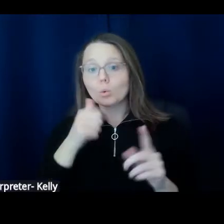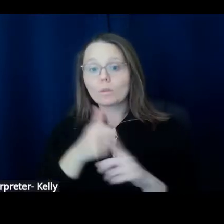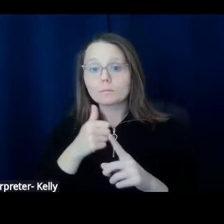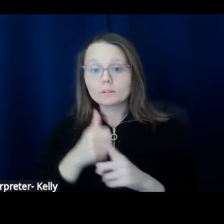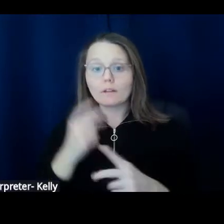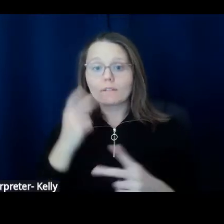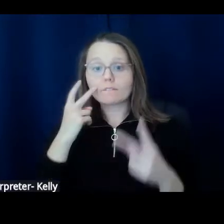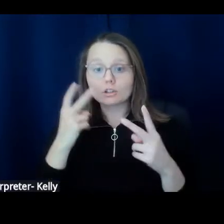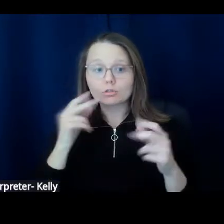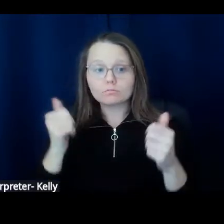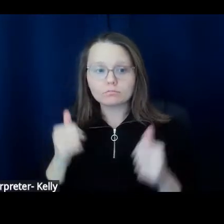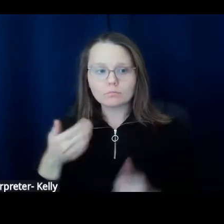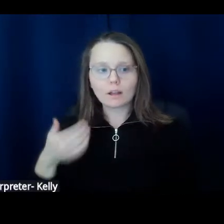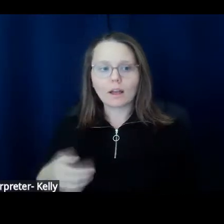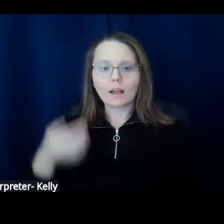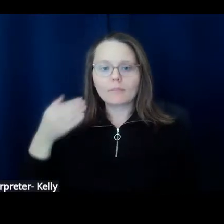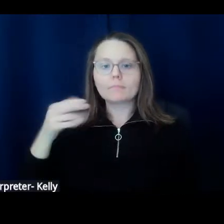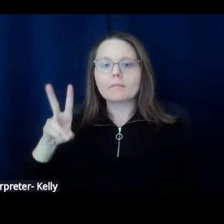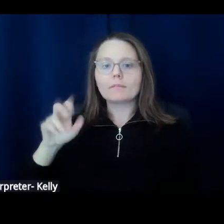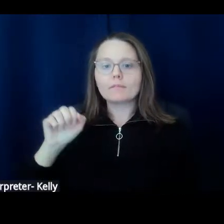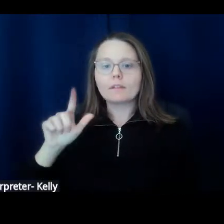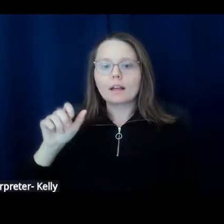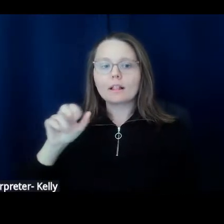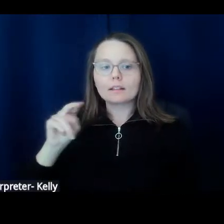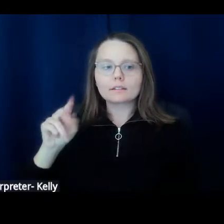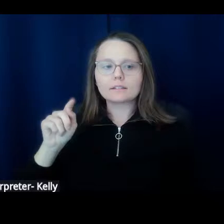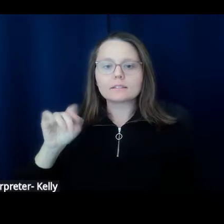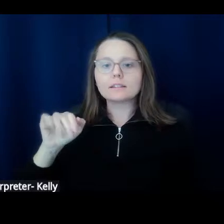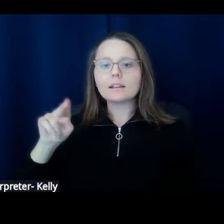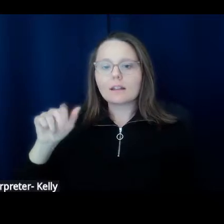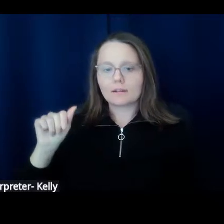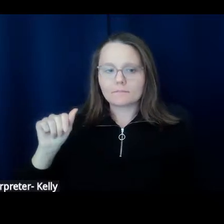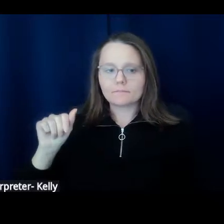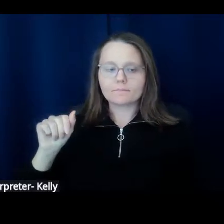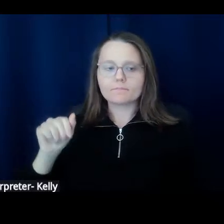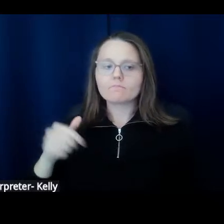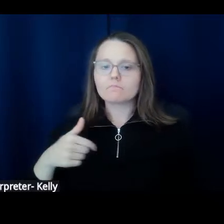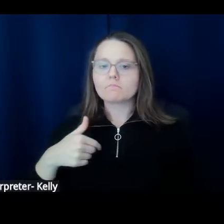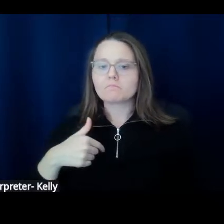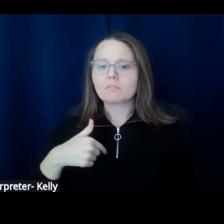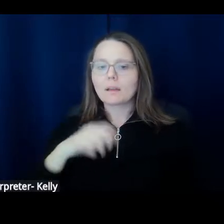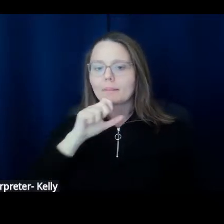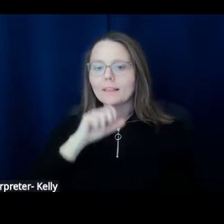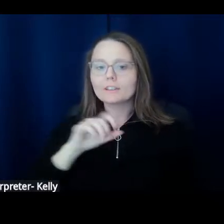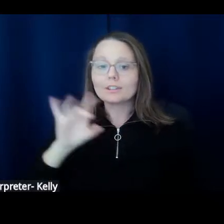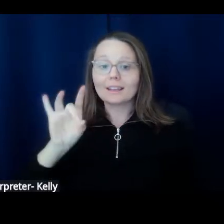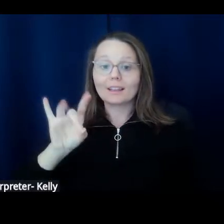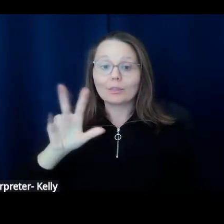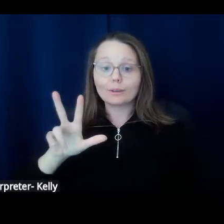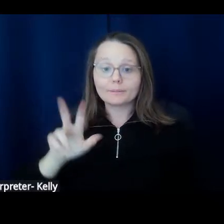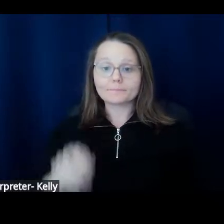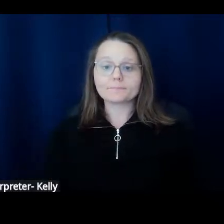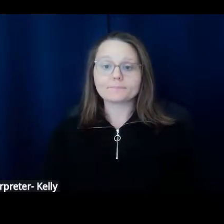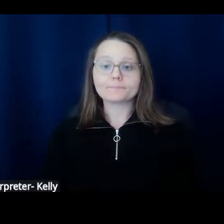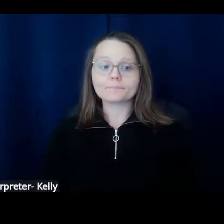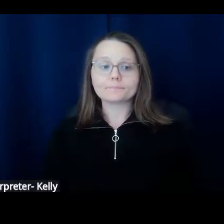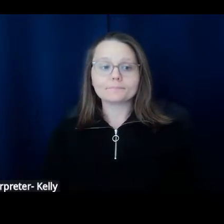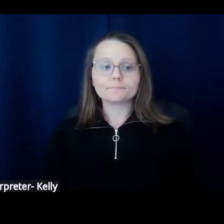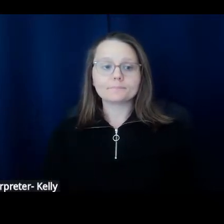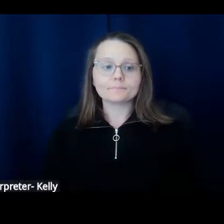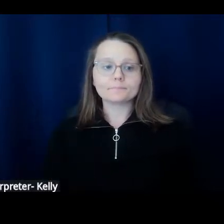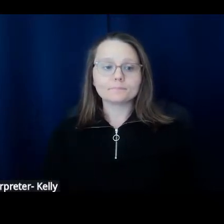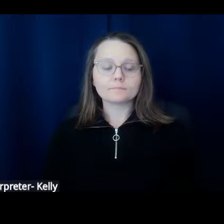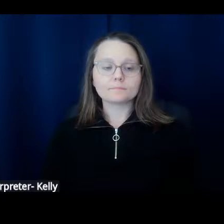am Valentina Urashepova. I'm 83. And